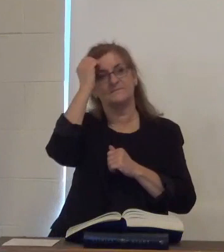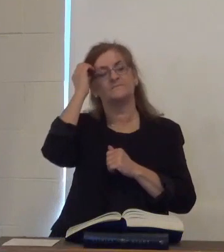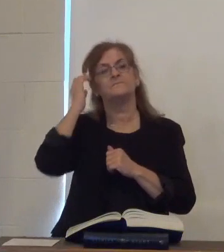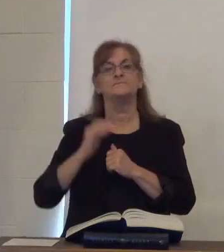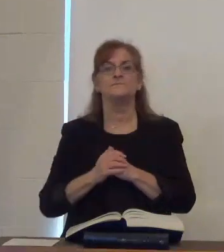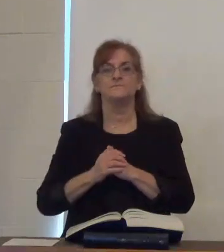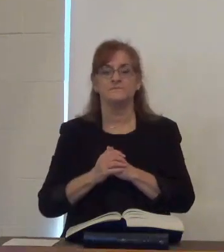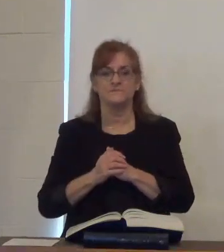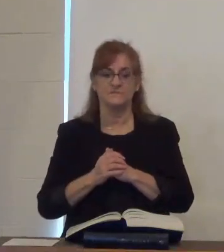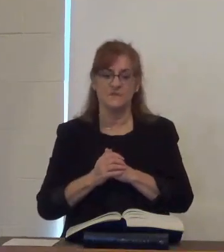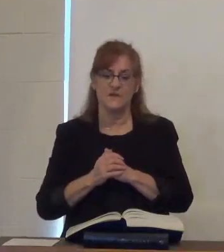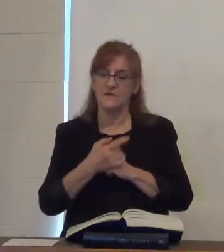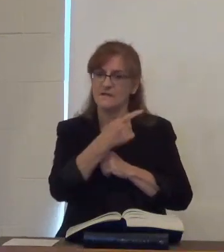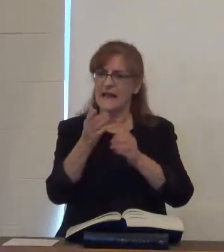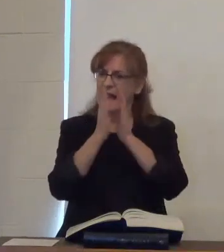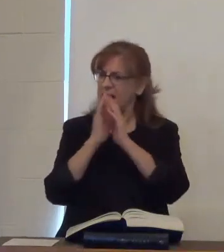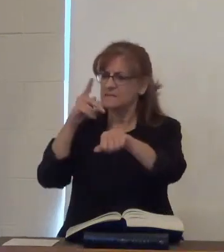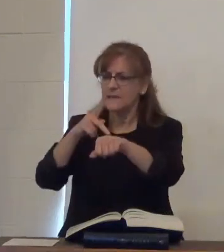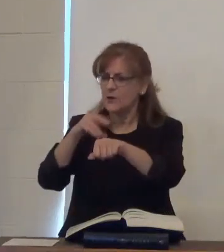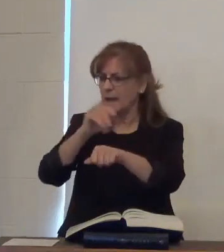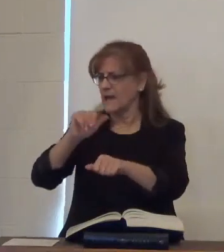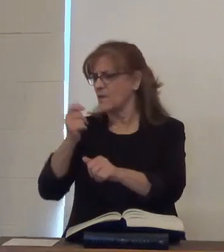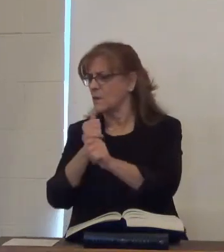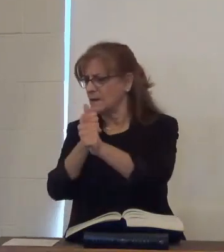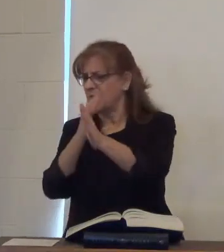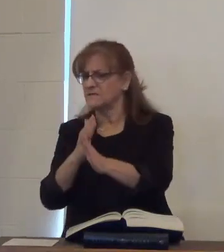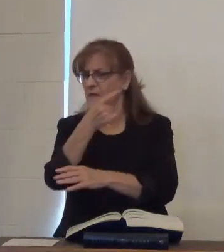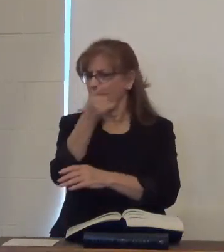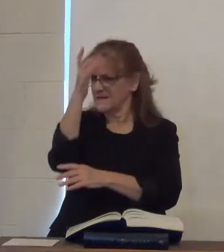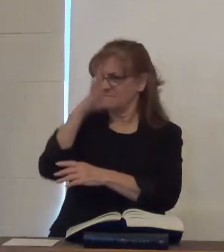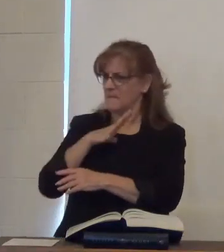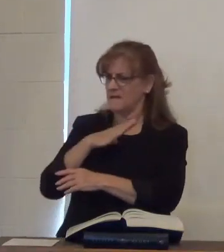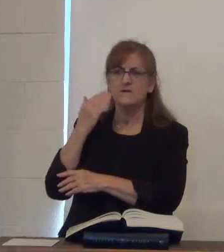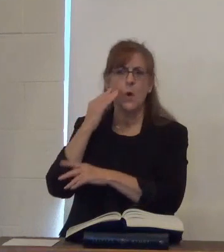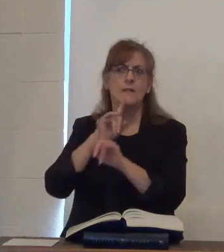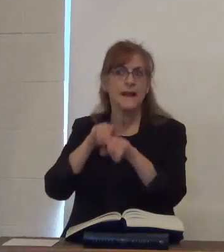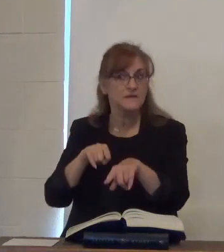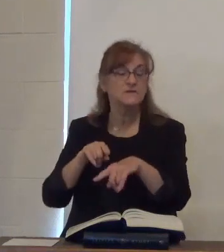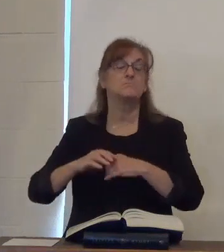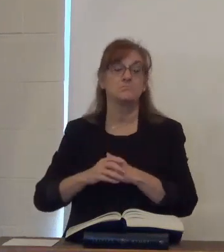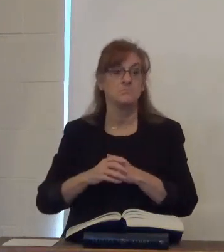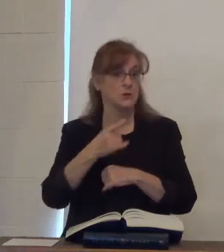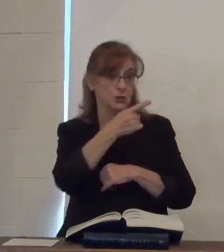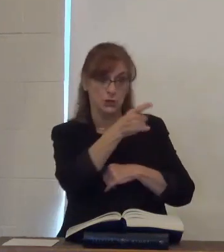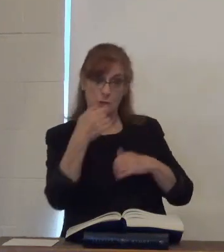They asked Peter and the apostles. These men had the answers. Do you?